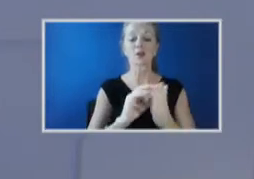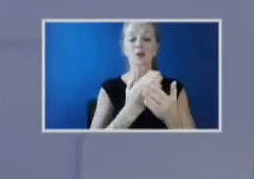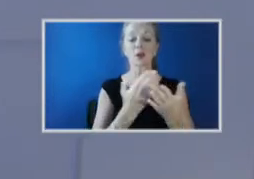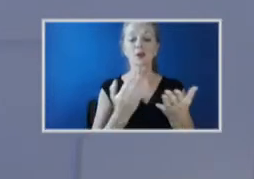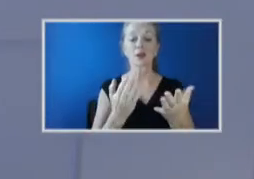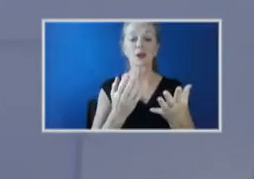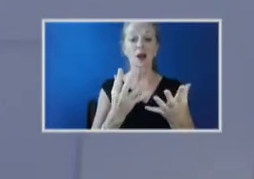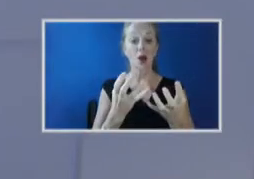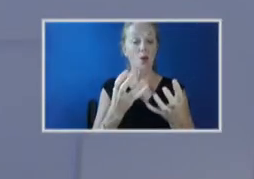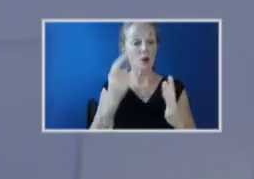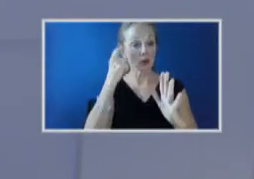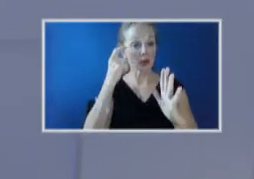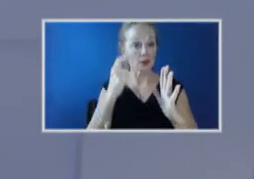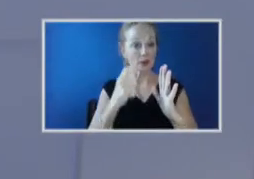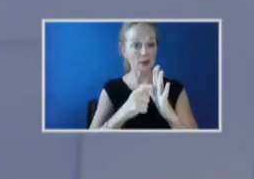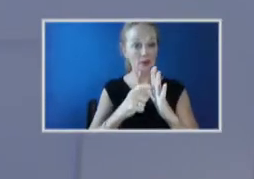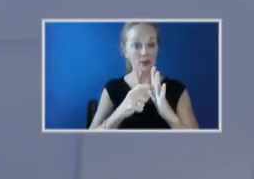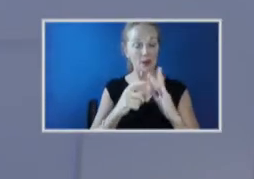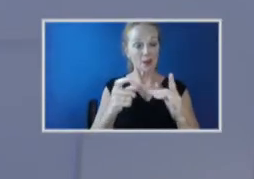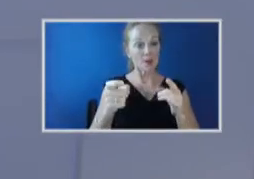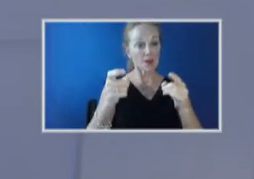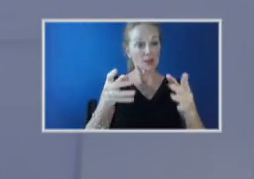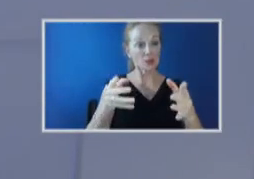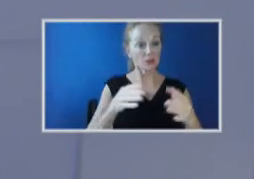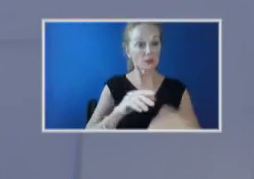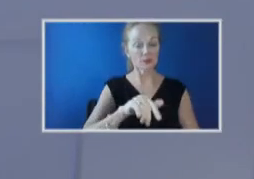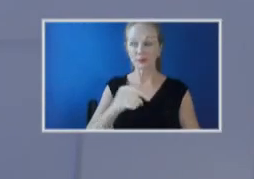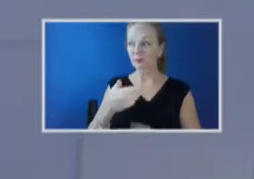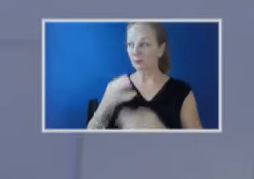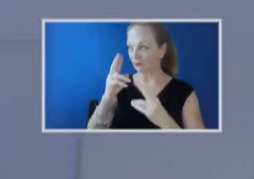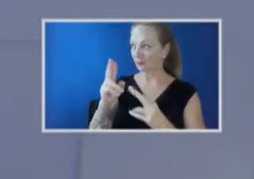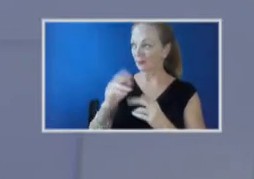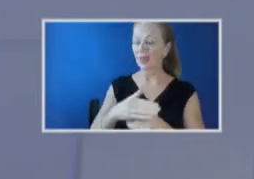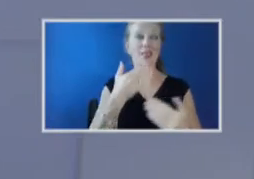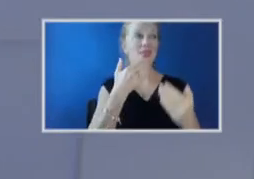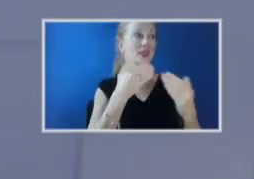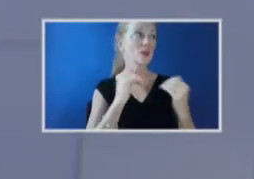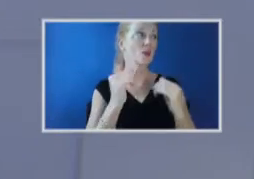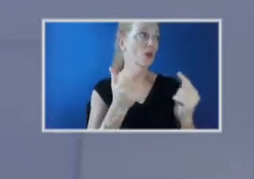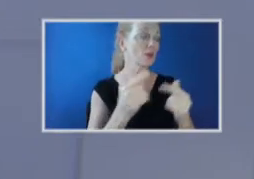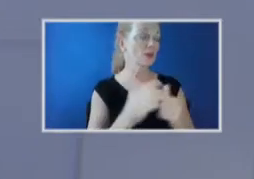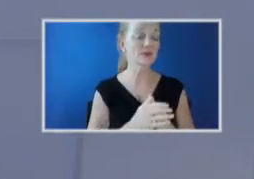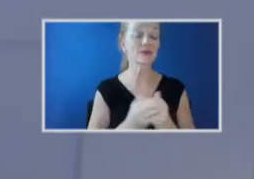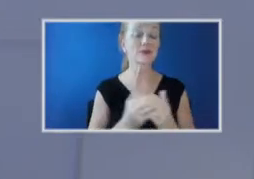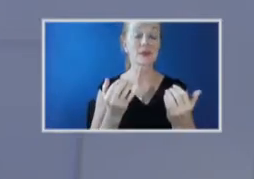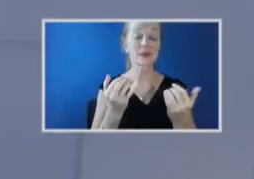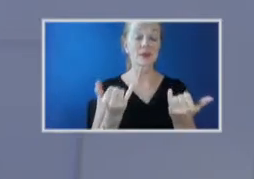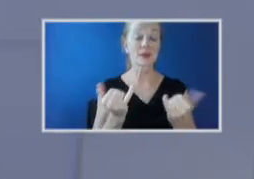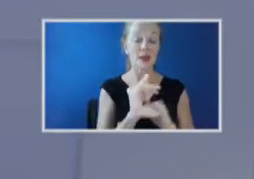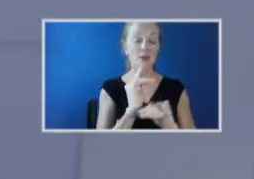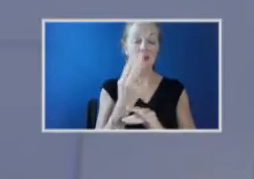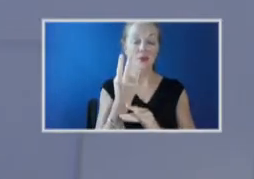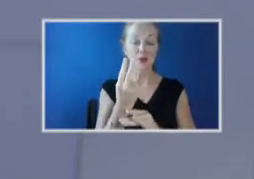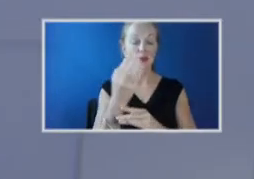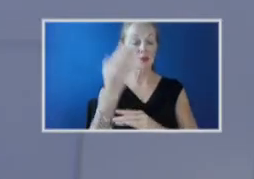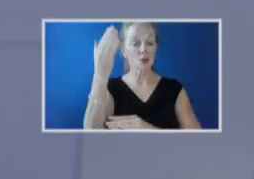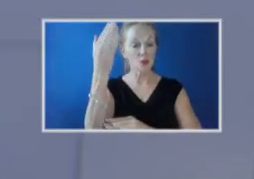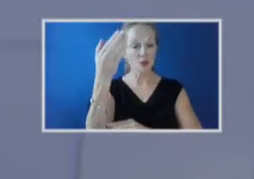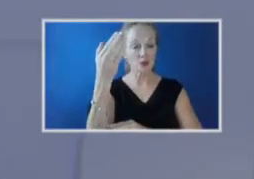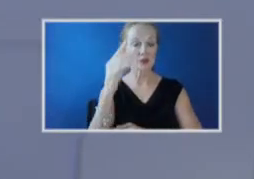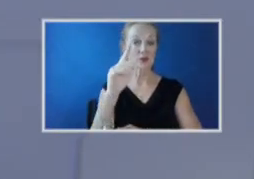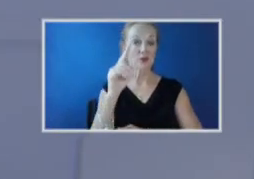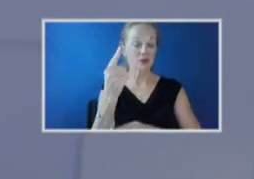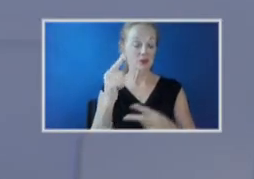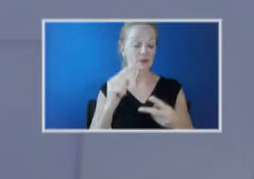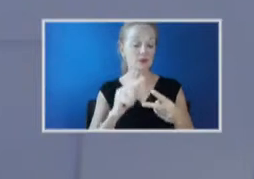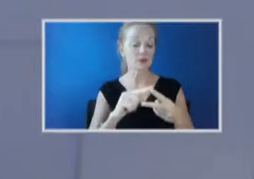to recognize the manager. Thank you, Mayor, members of council. Tonight we have two presentations. The first